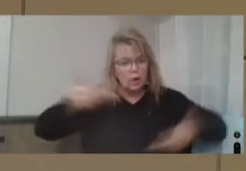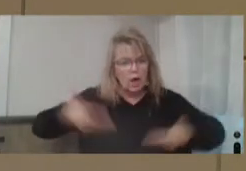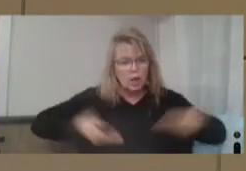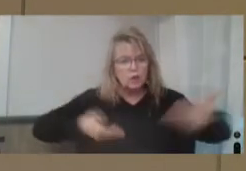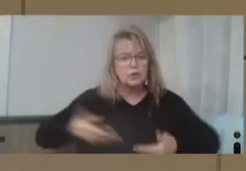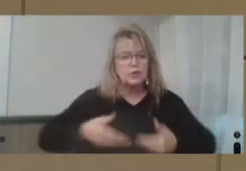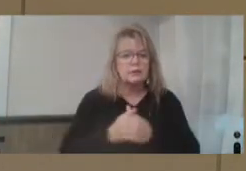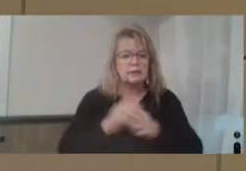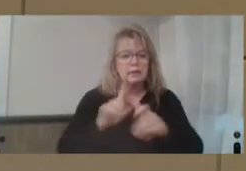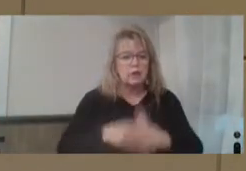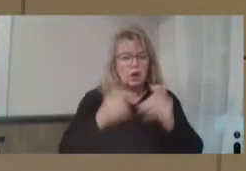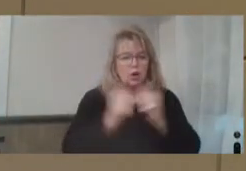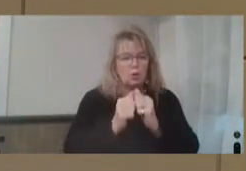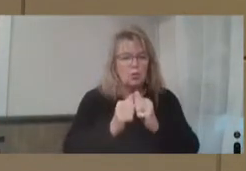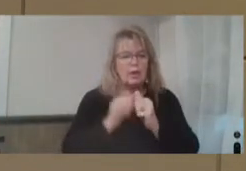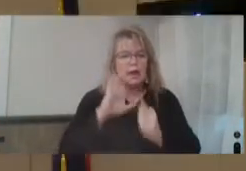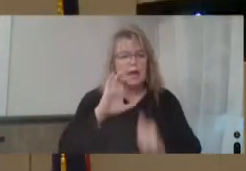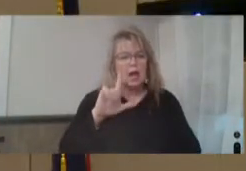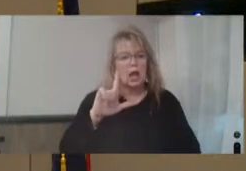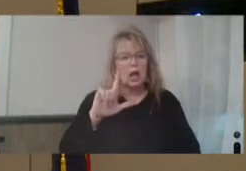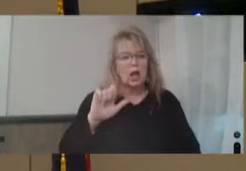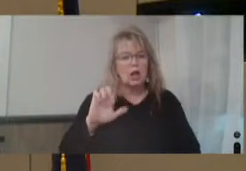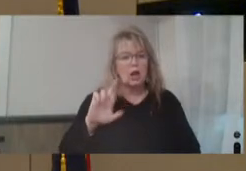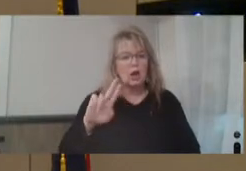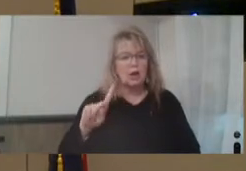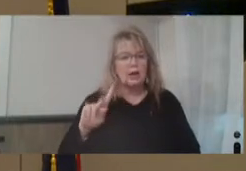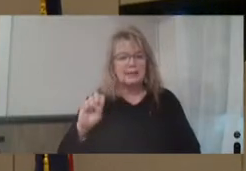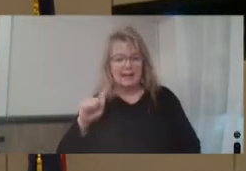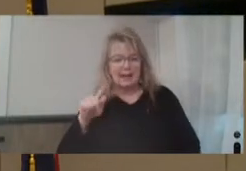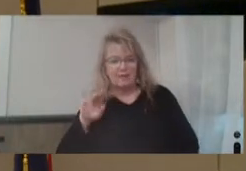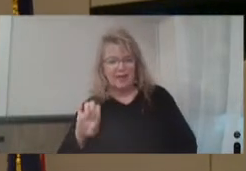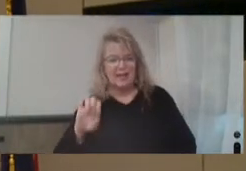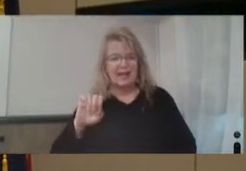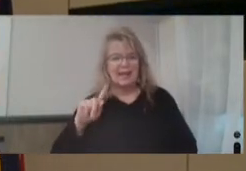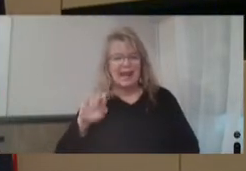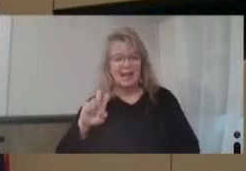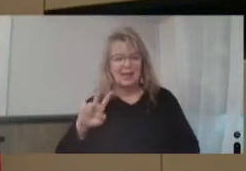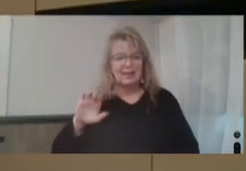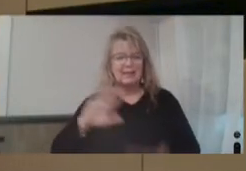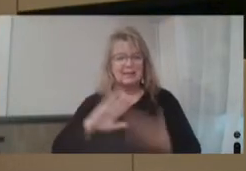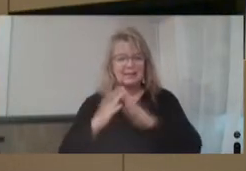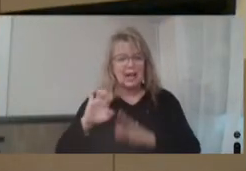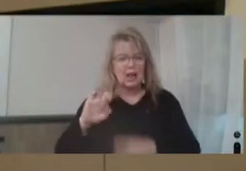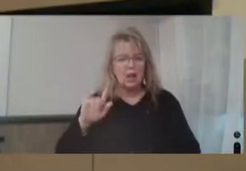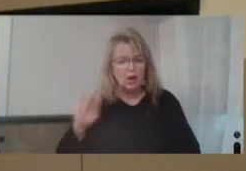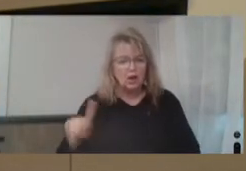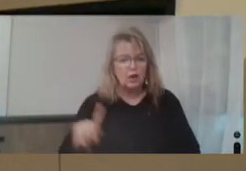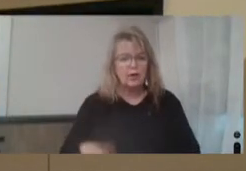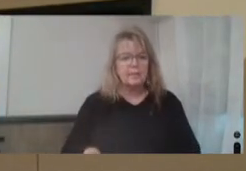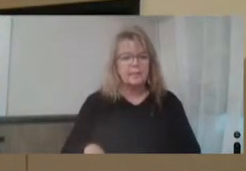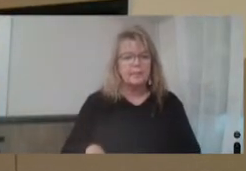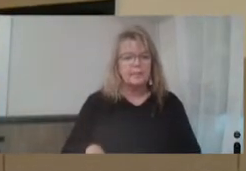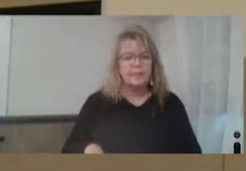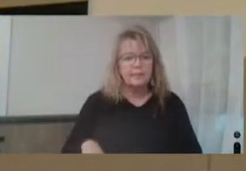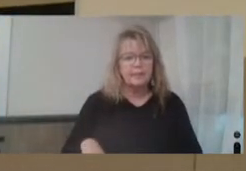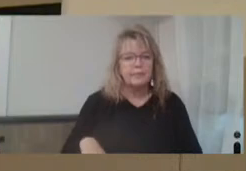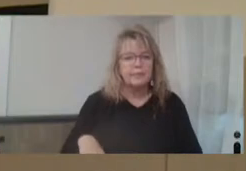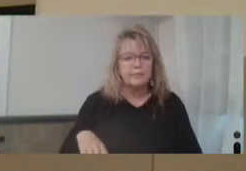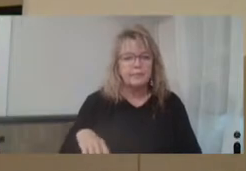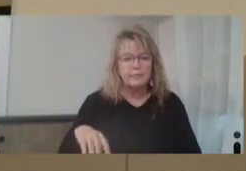we'll start with our clerk. Stephanie Kelly, City Clerk. Welcome, Dimple Ashmira, Councilwoman at